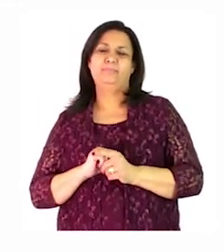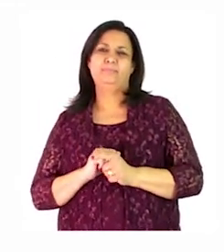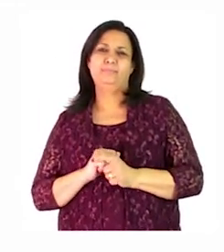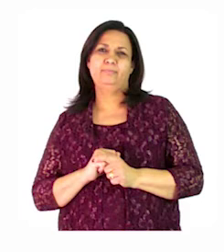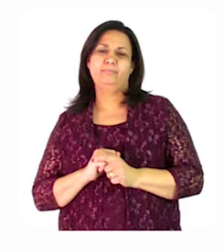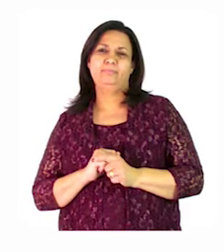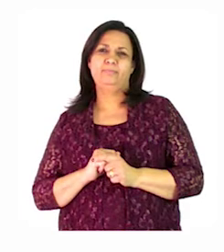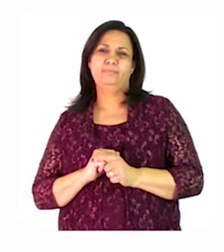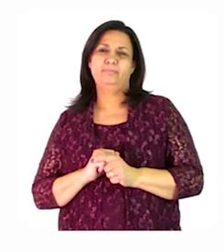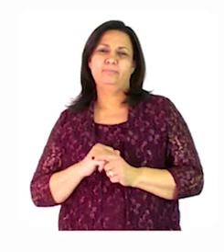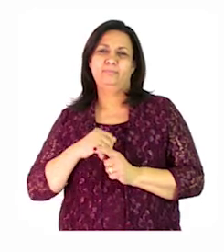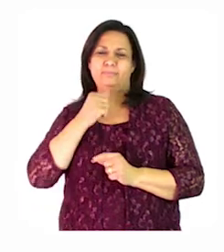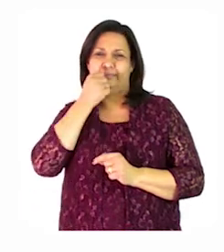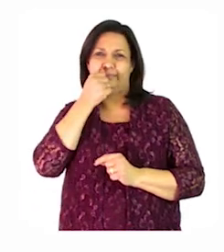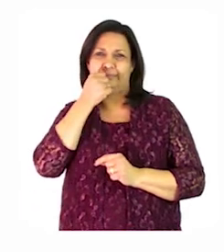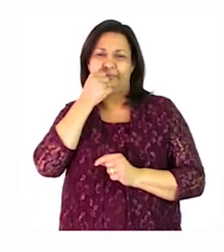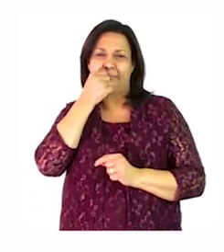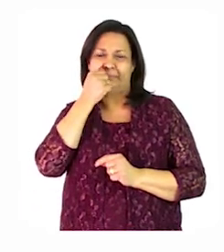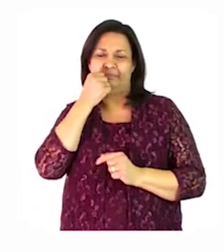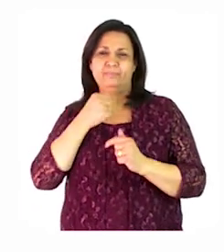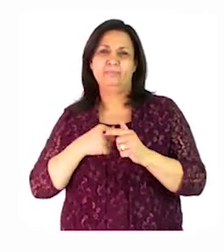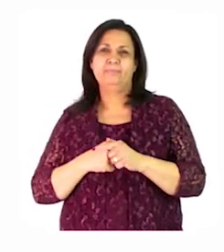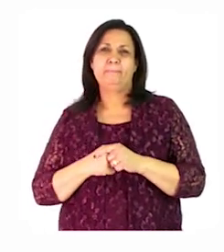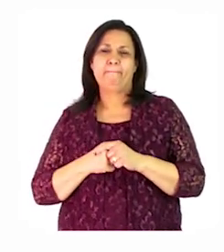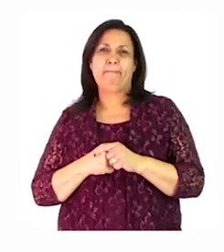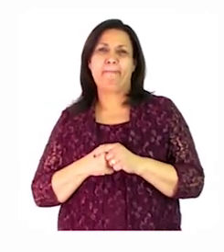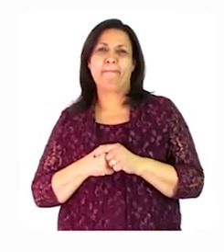circle the 3 differences.